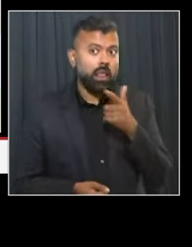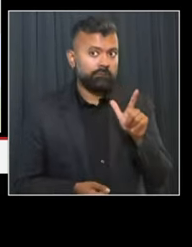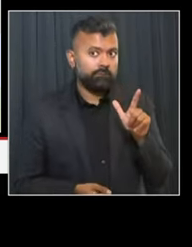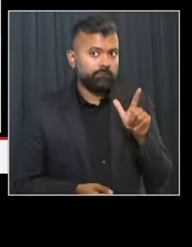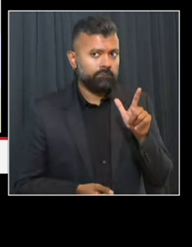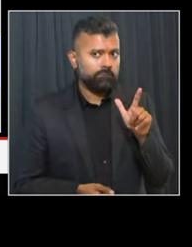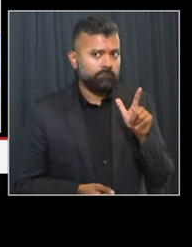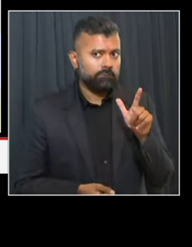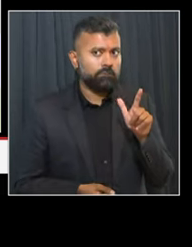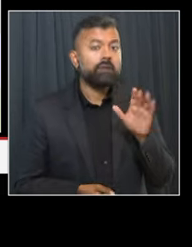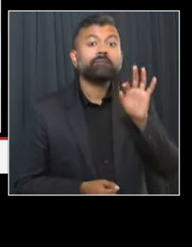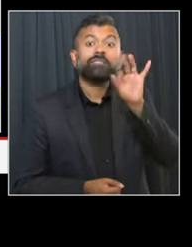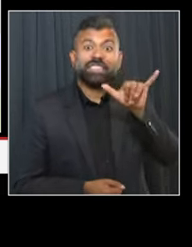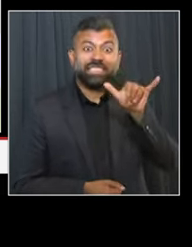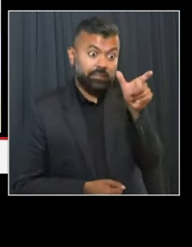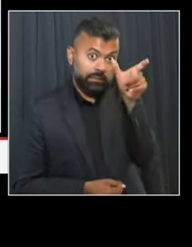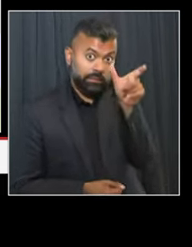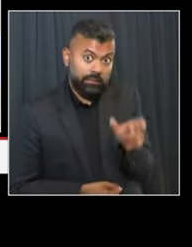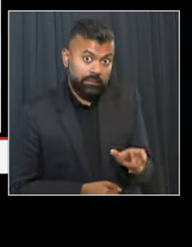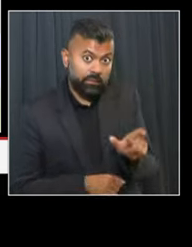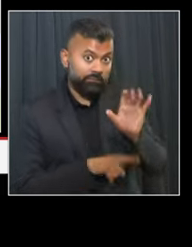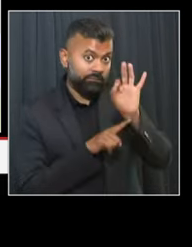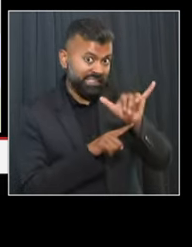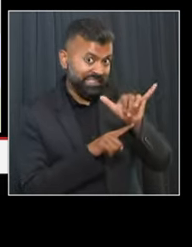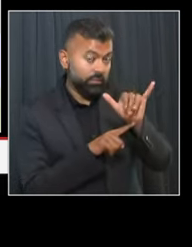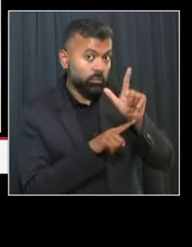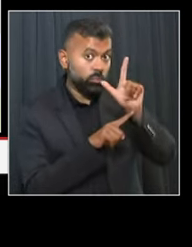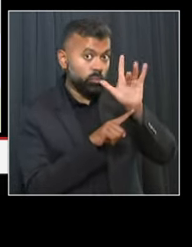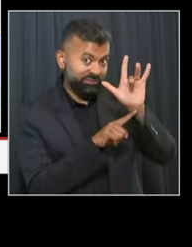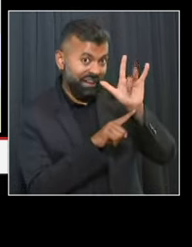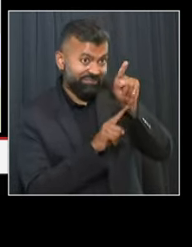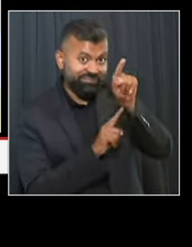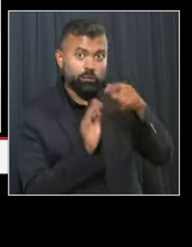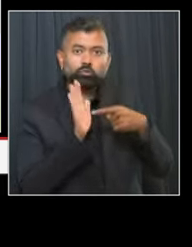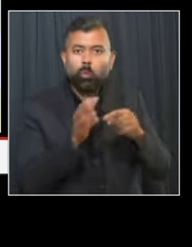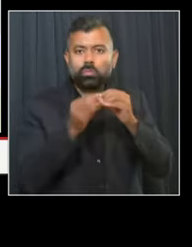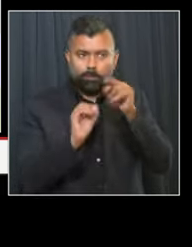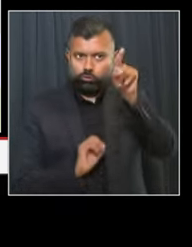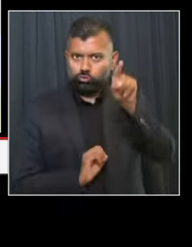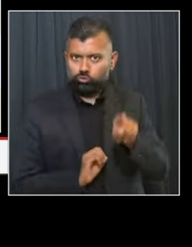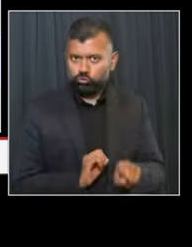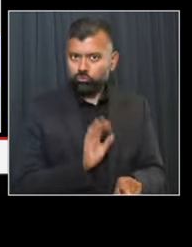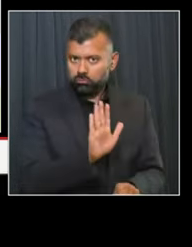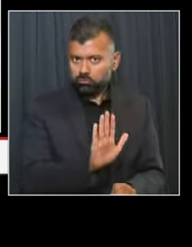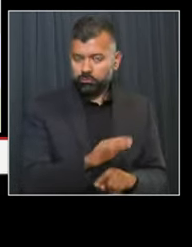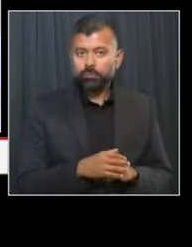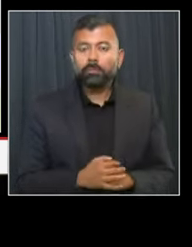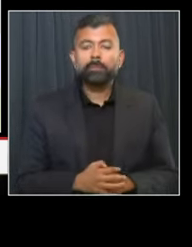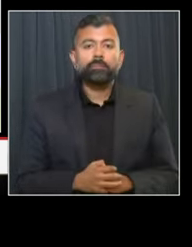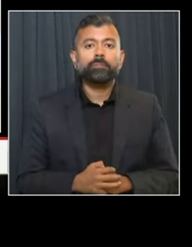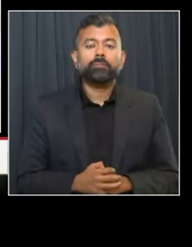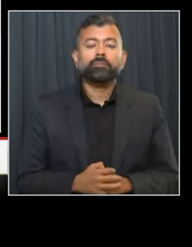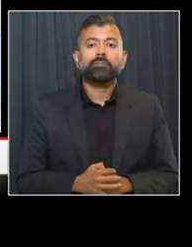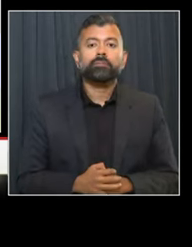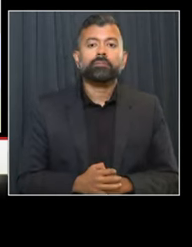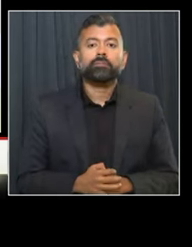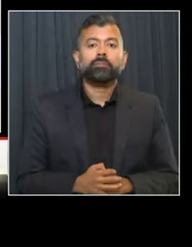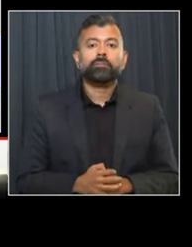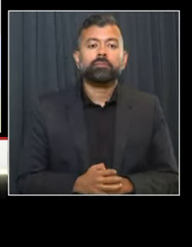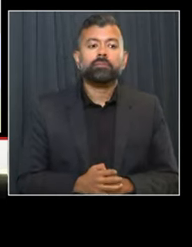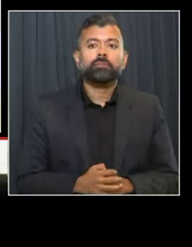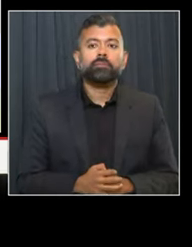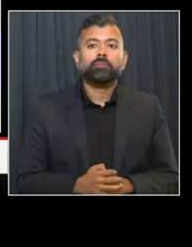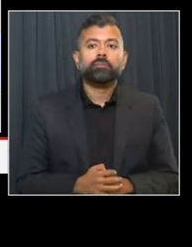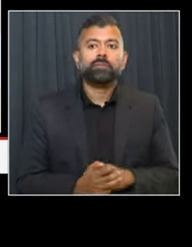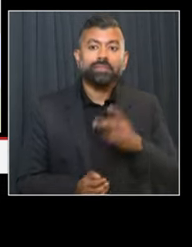was $11.6 billion. Our total was $15.9 billion. If you look at what the CR